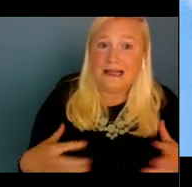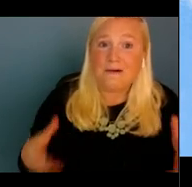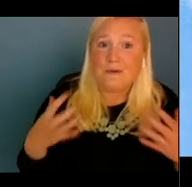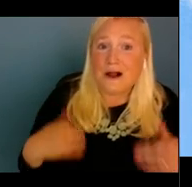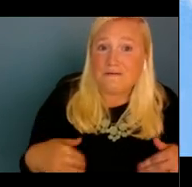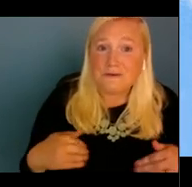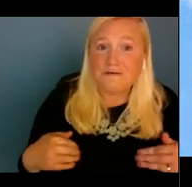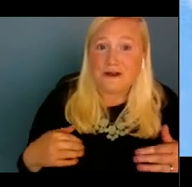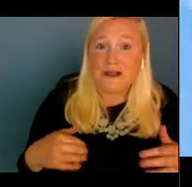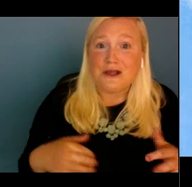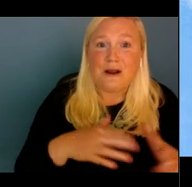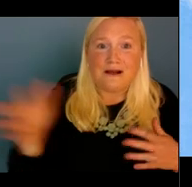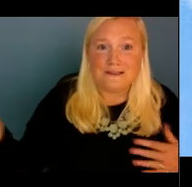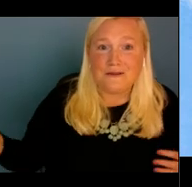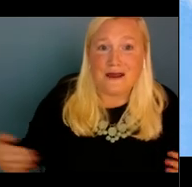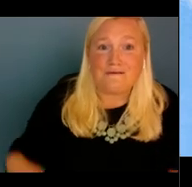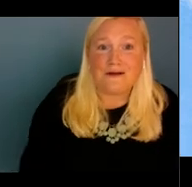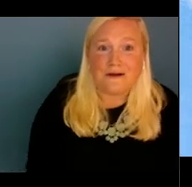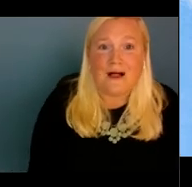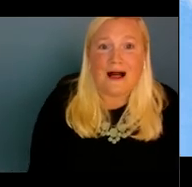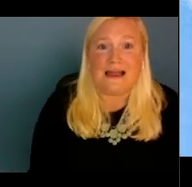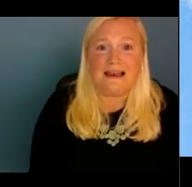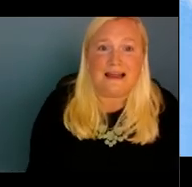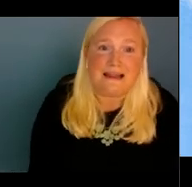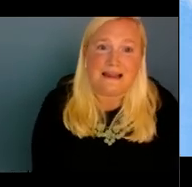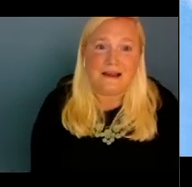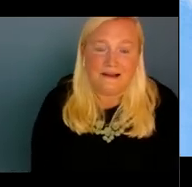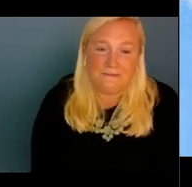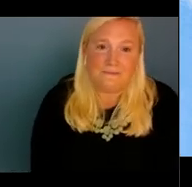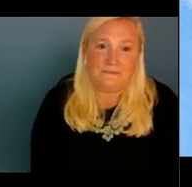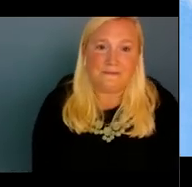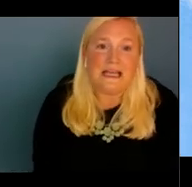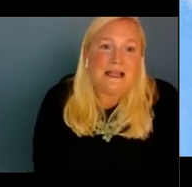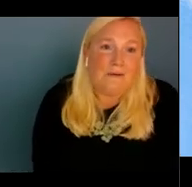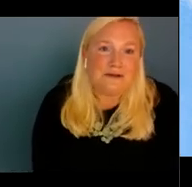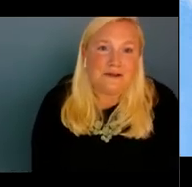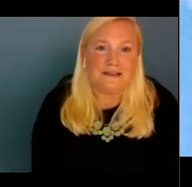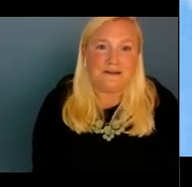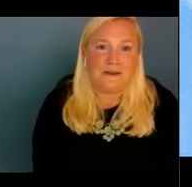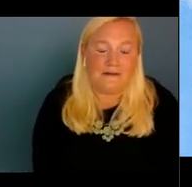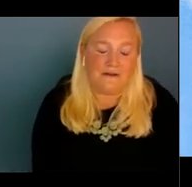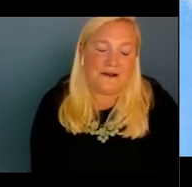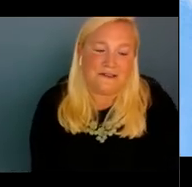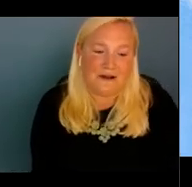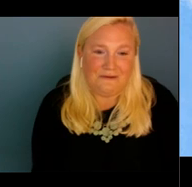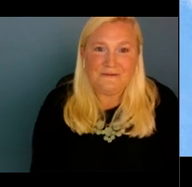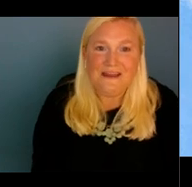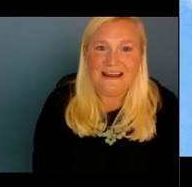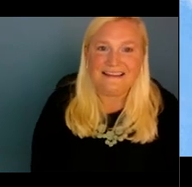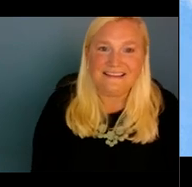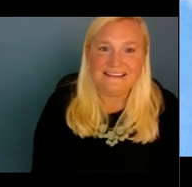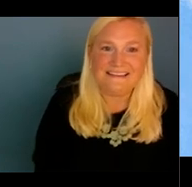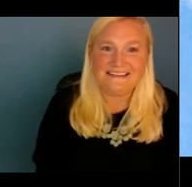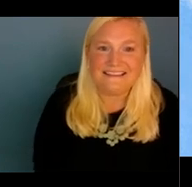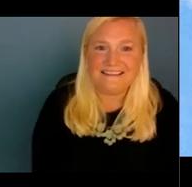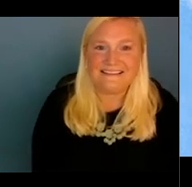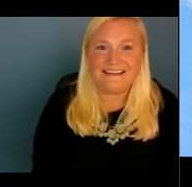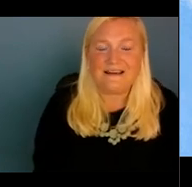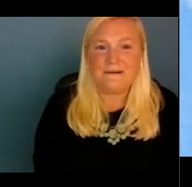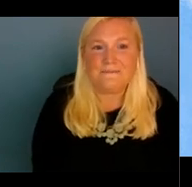you, more comfortable for you, but also then for your client? I think take the opportunity to do that for yourself.